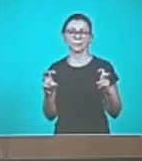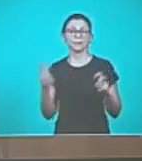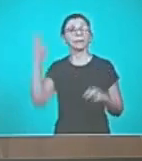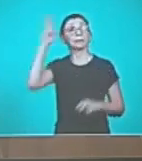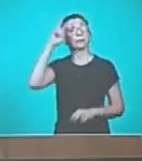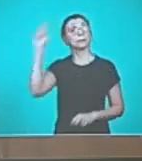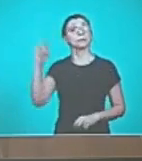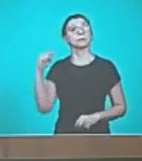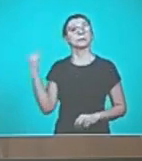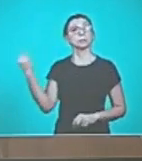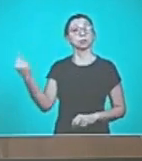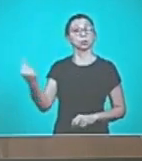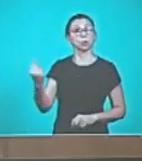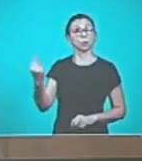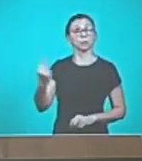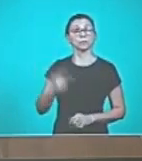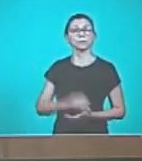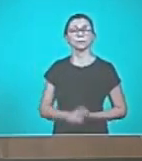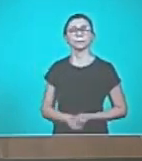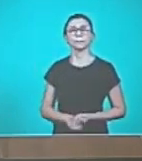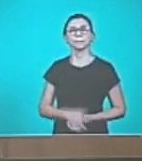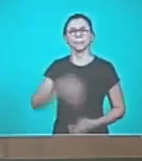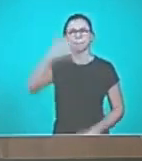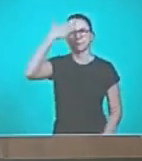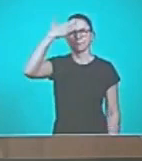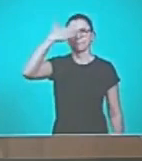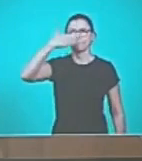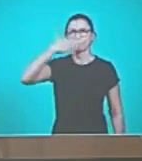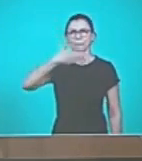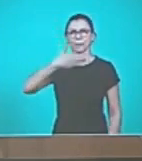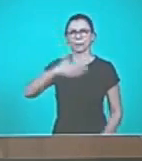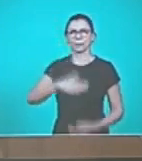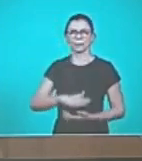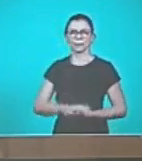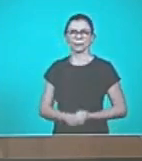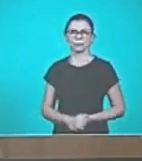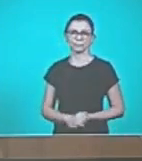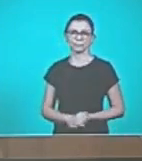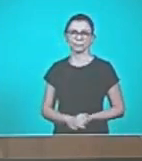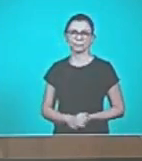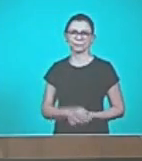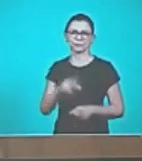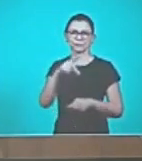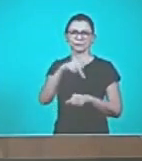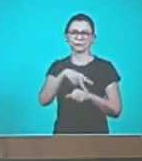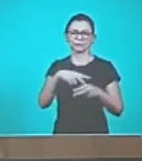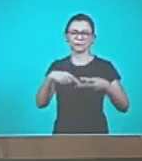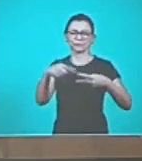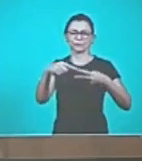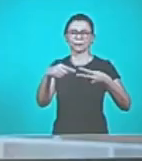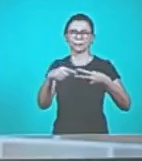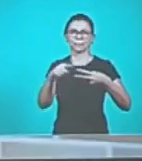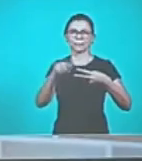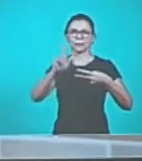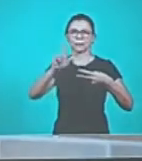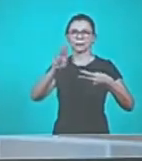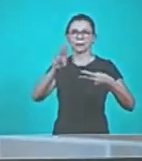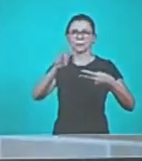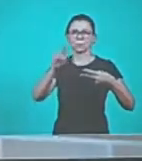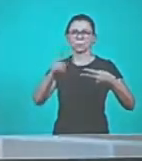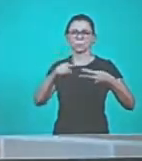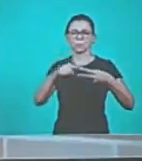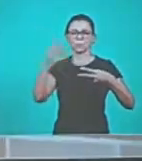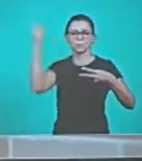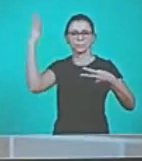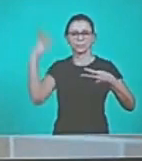remembering that we are our proof is here in the Urim to me. Light,